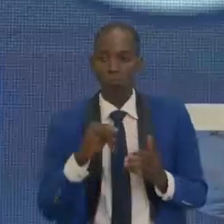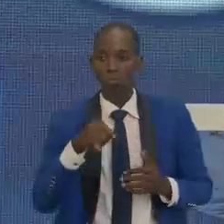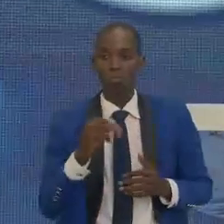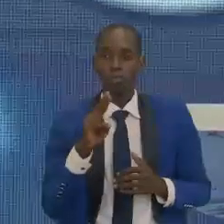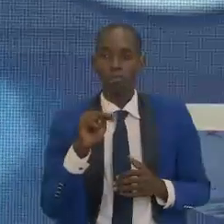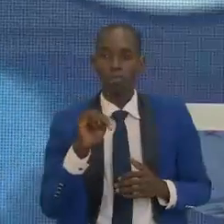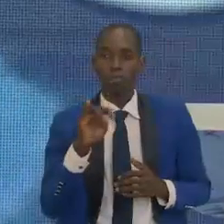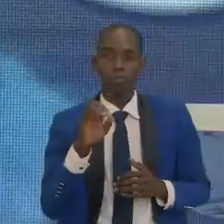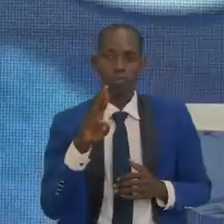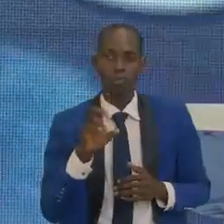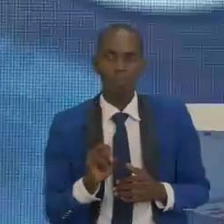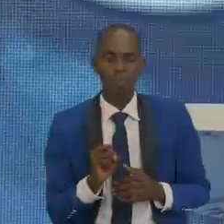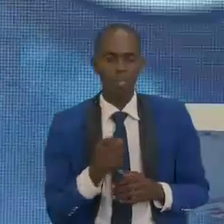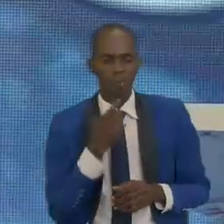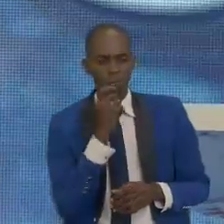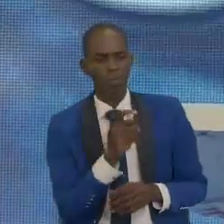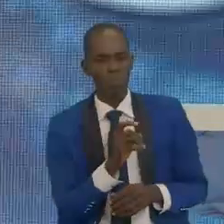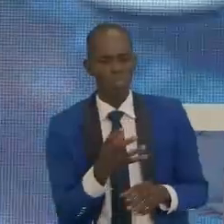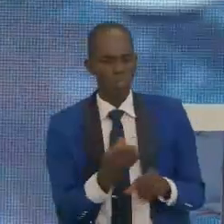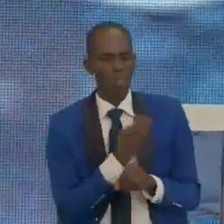say, drink that poison.